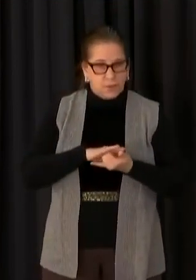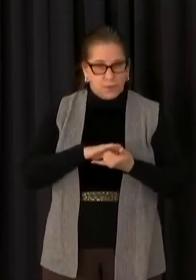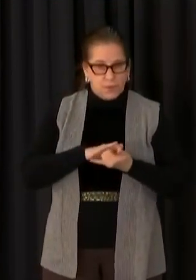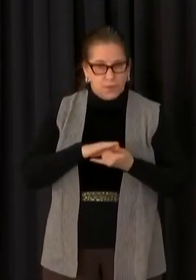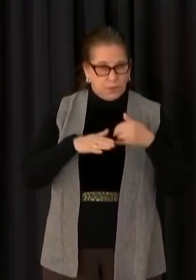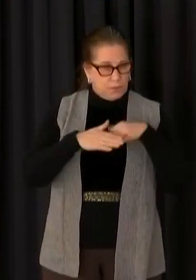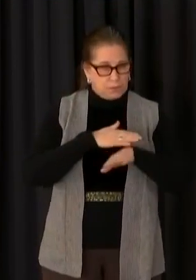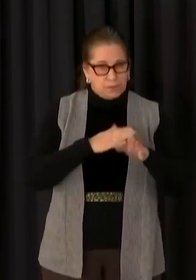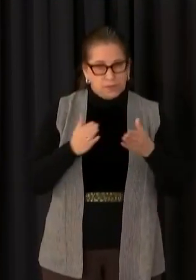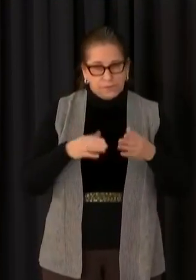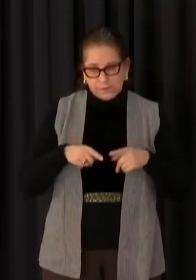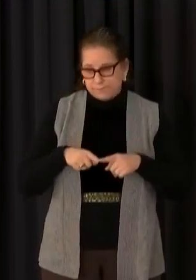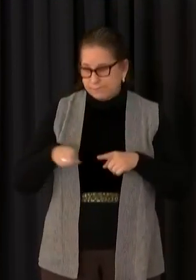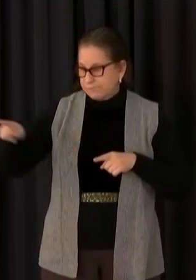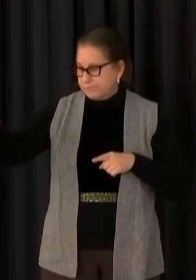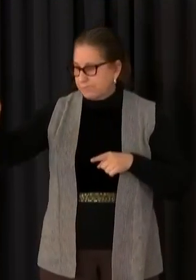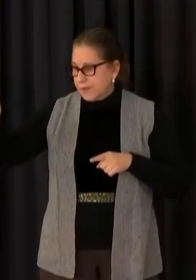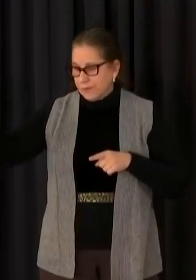the roadway